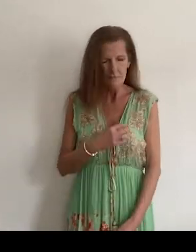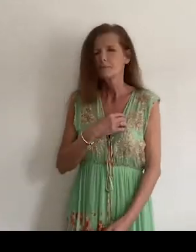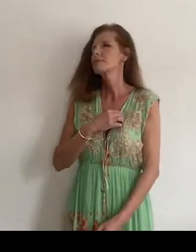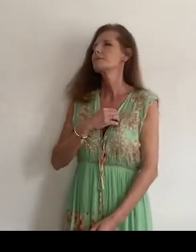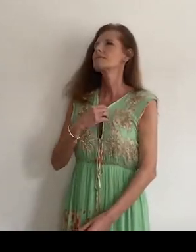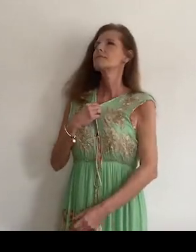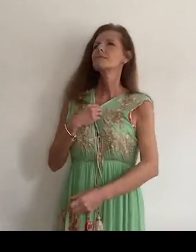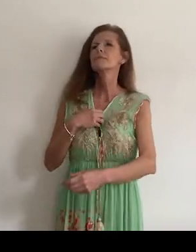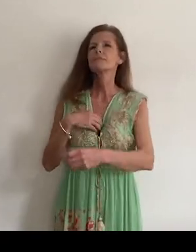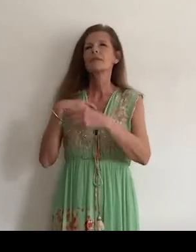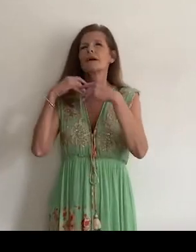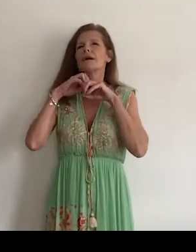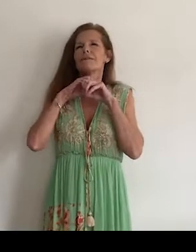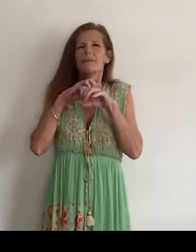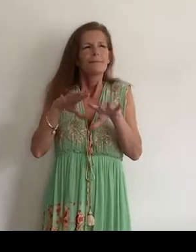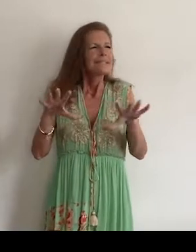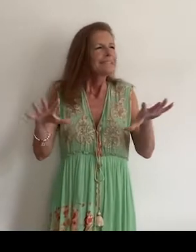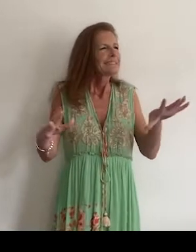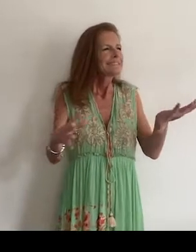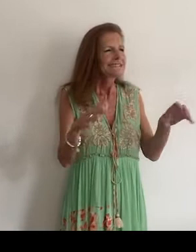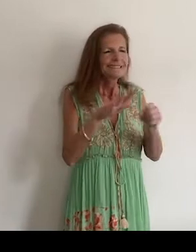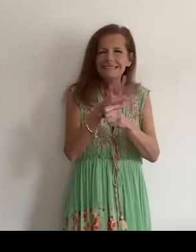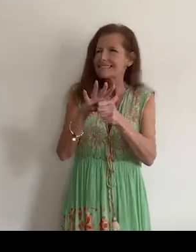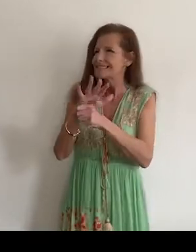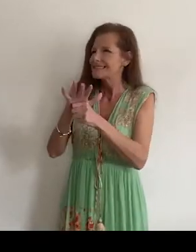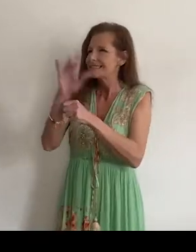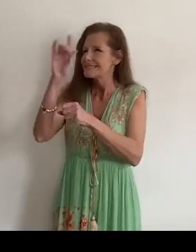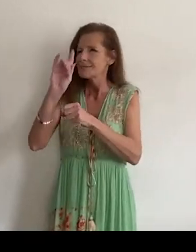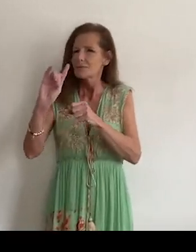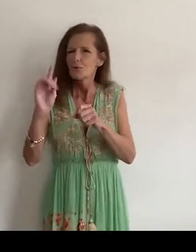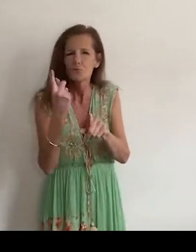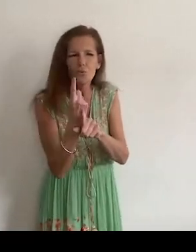I've missed being in a space for people and being able to talk.